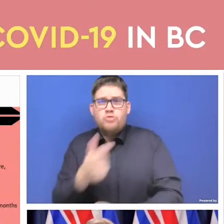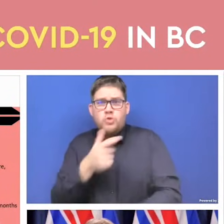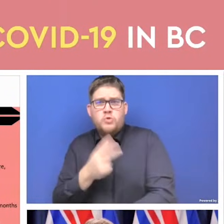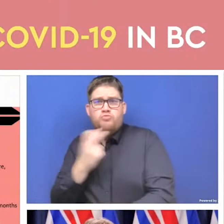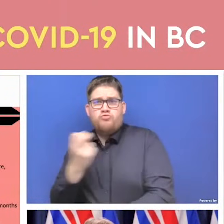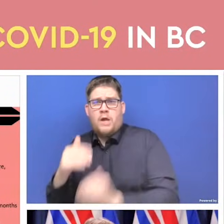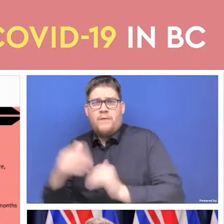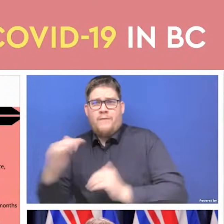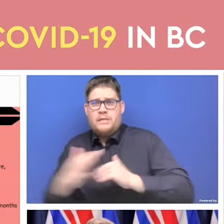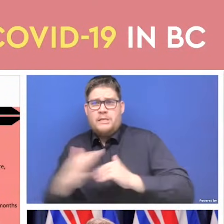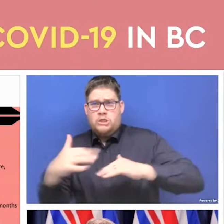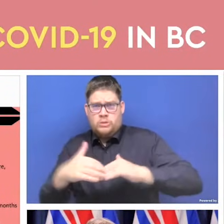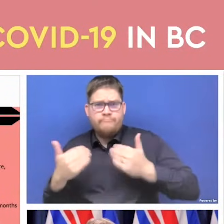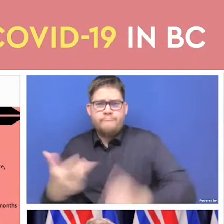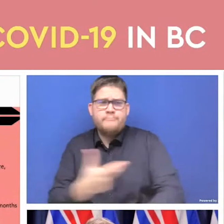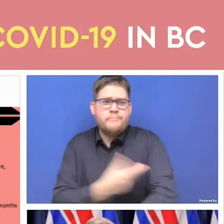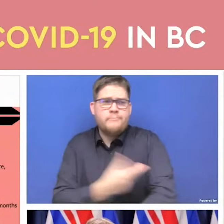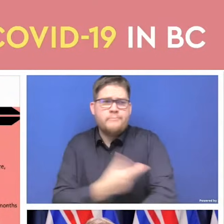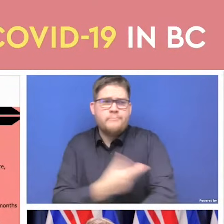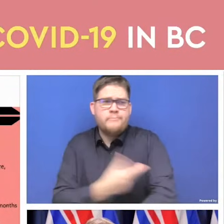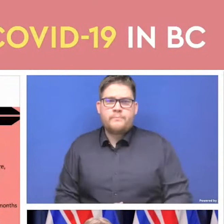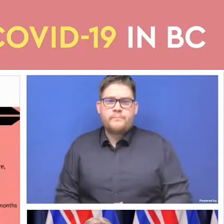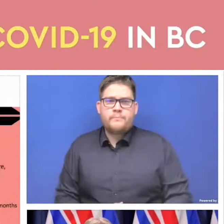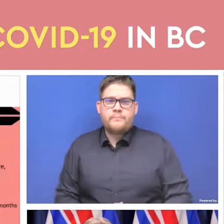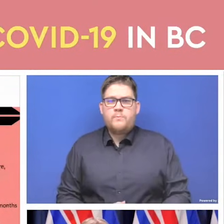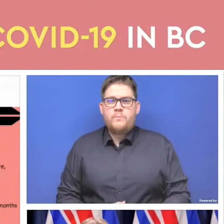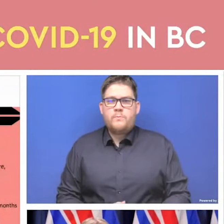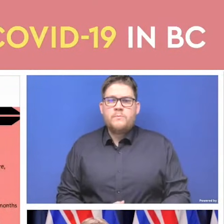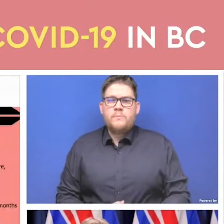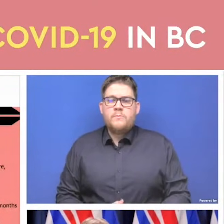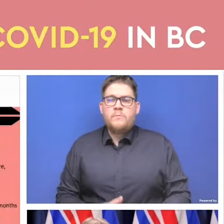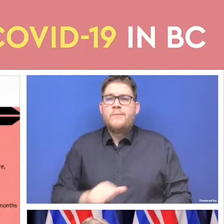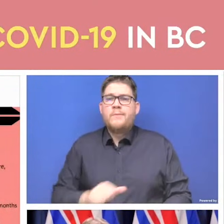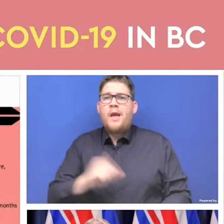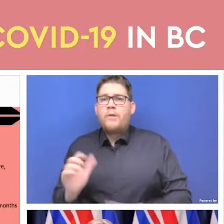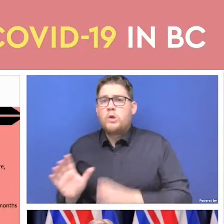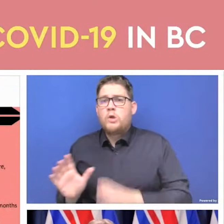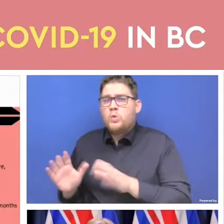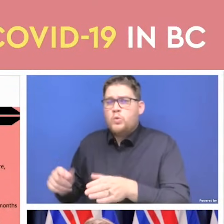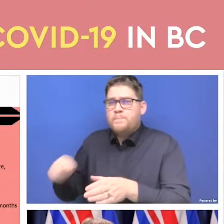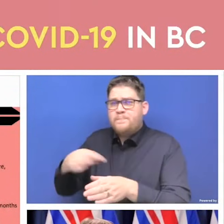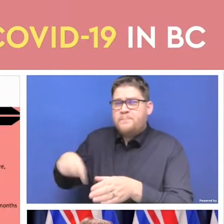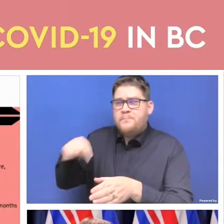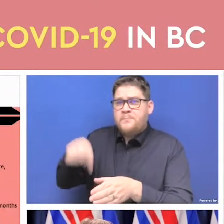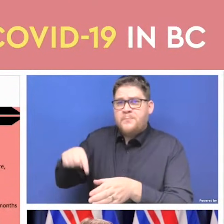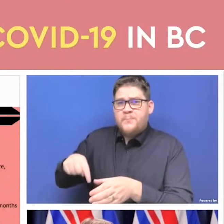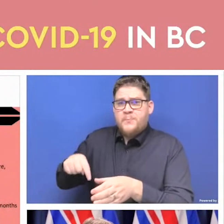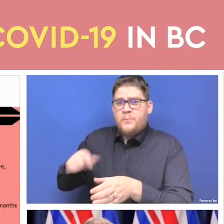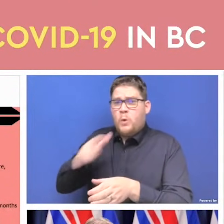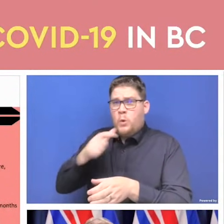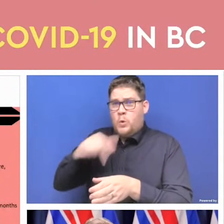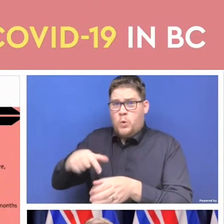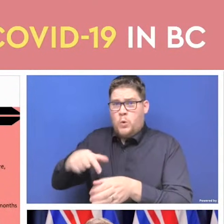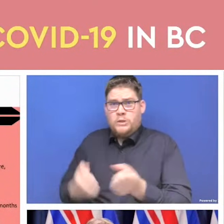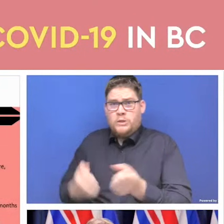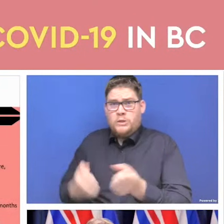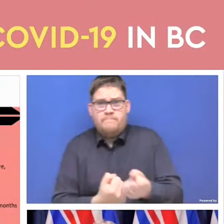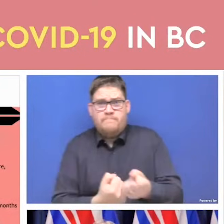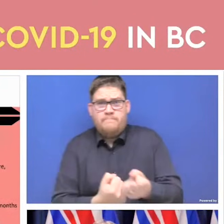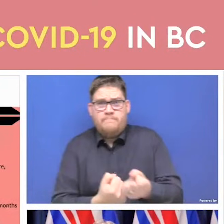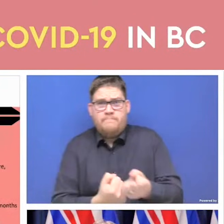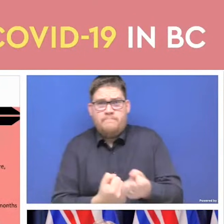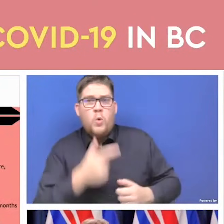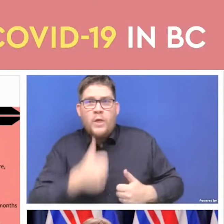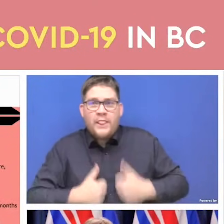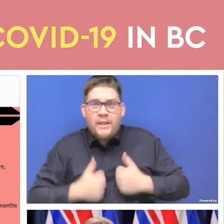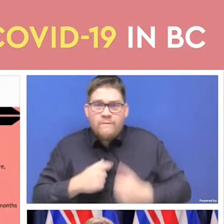other very frail people in our communities are those receiving long-term home support and those seniors living in independent living. Many